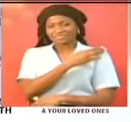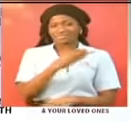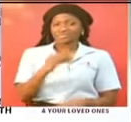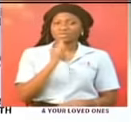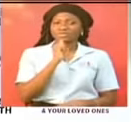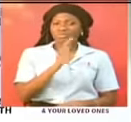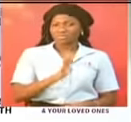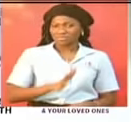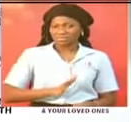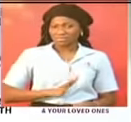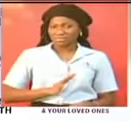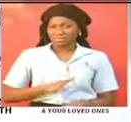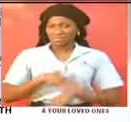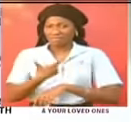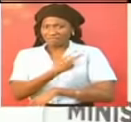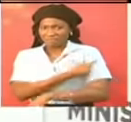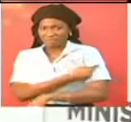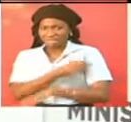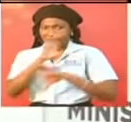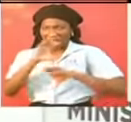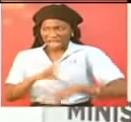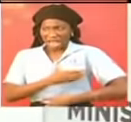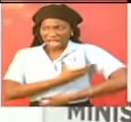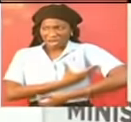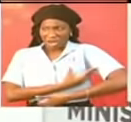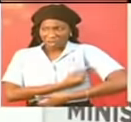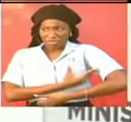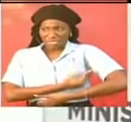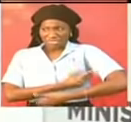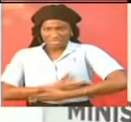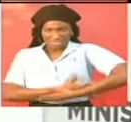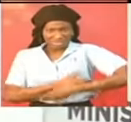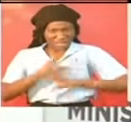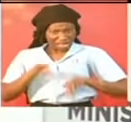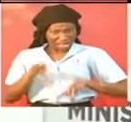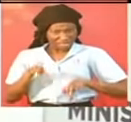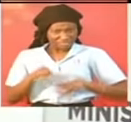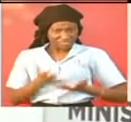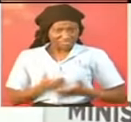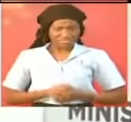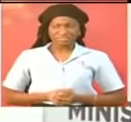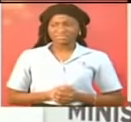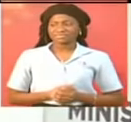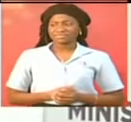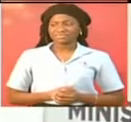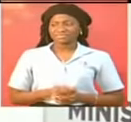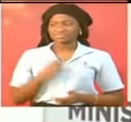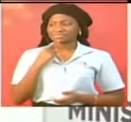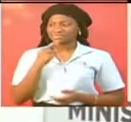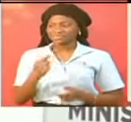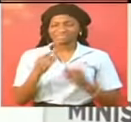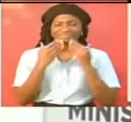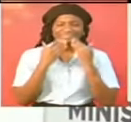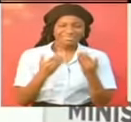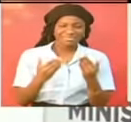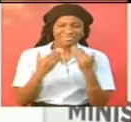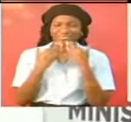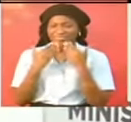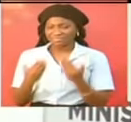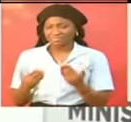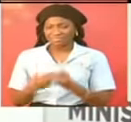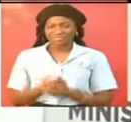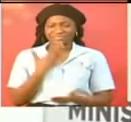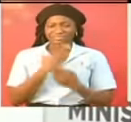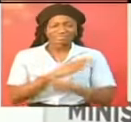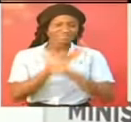to breastfeed. Dr. Sergio Singh. Thank you, Mr. Alexander. Good morning to my colleague, Dr. Hines. Good